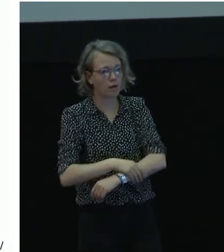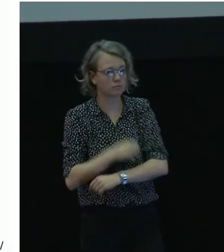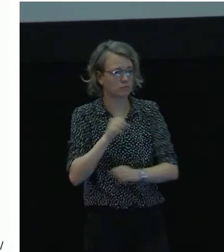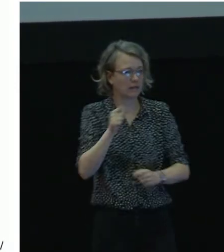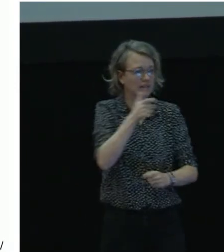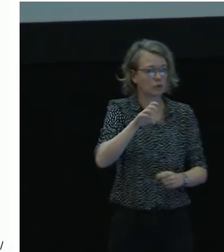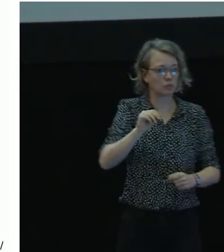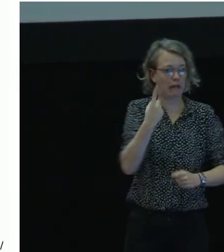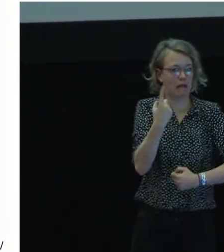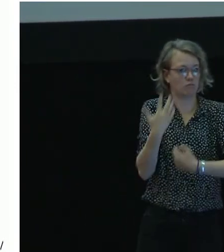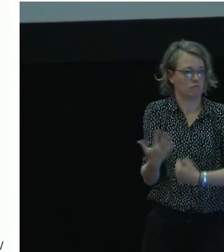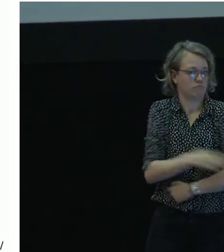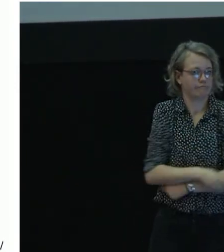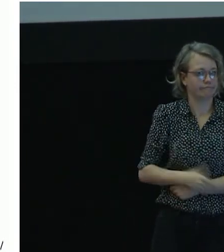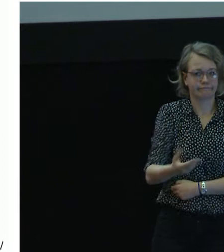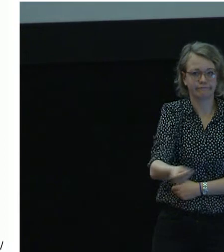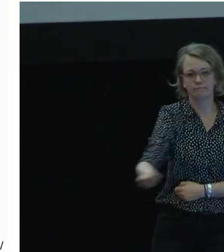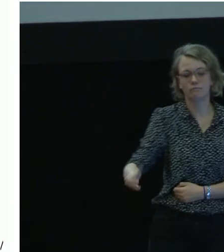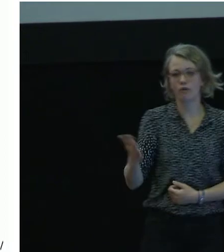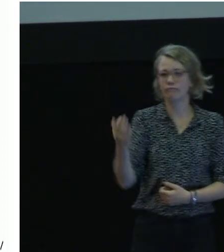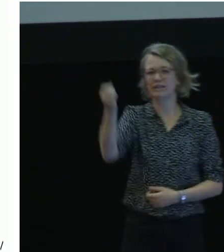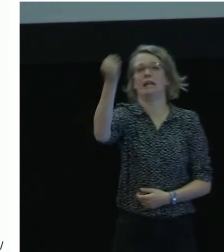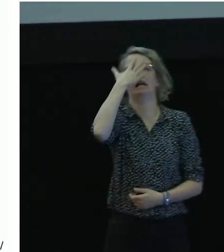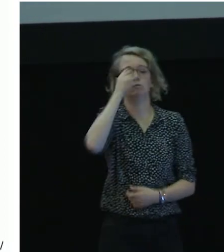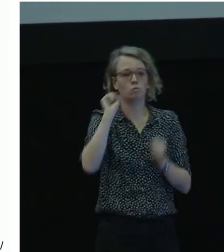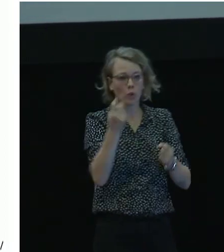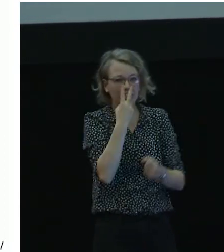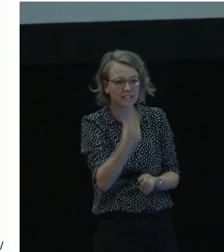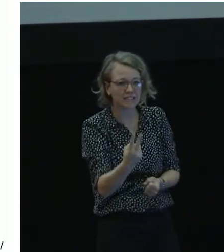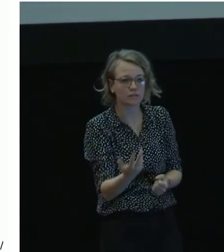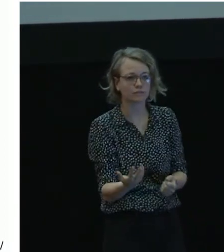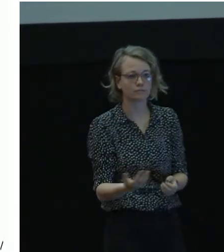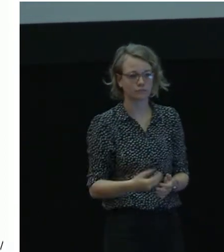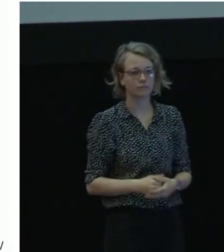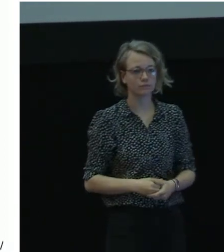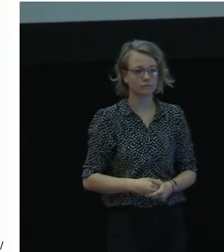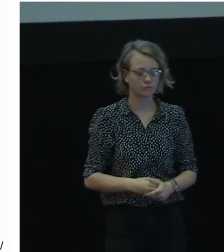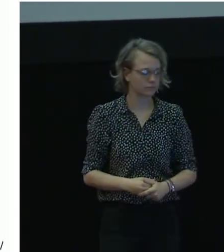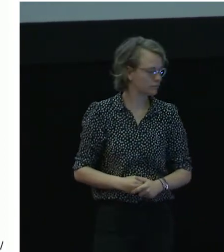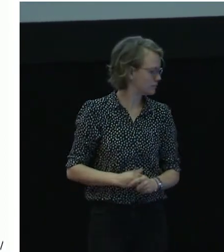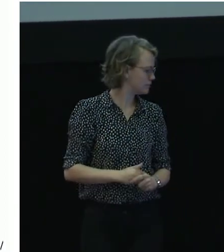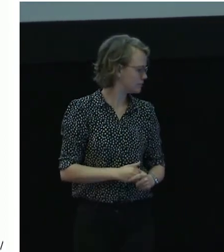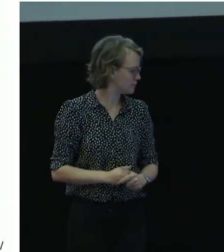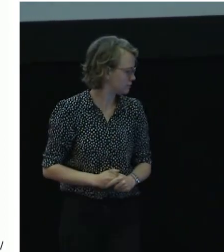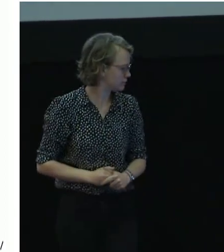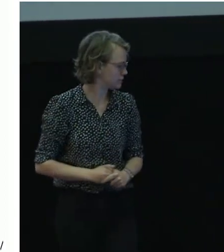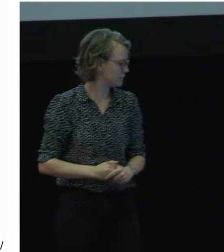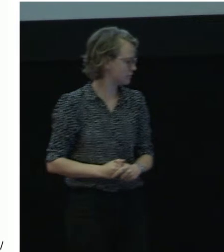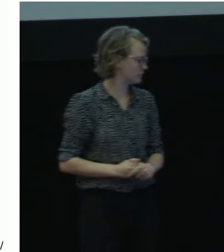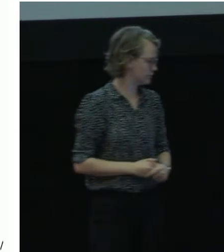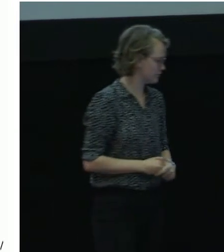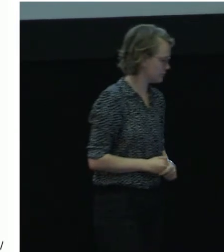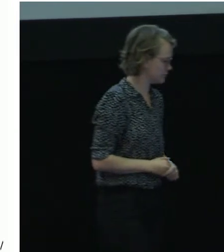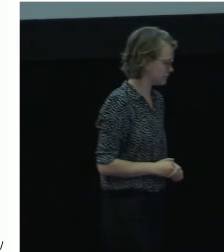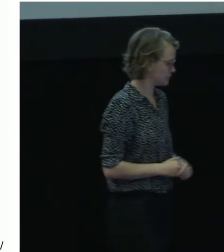our ideas. Sometimes exclusion is temporary, when you break your arm and you have to do things with one hand, or you